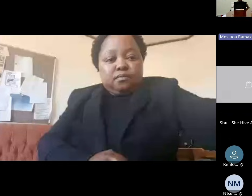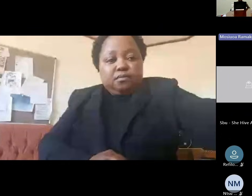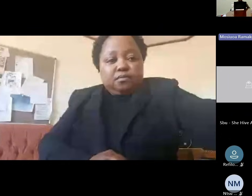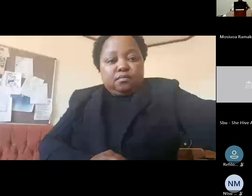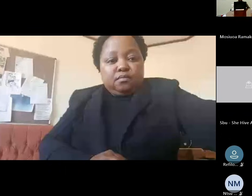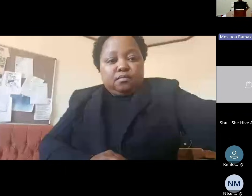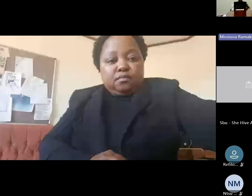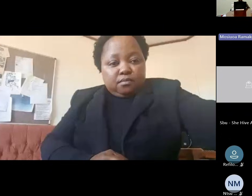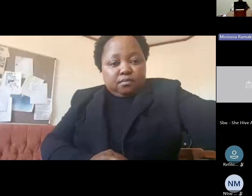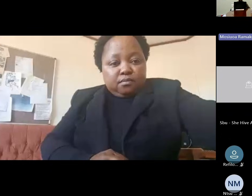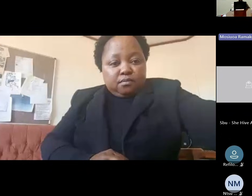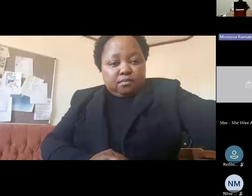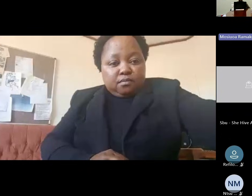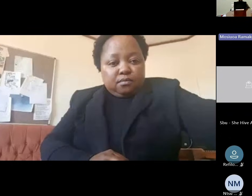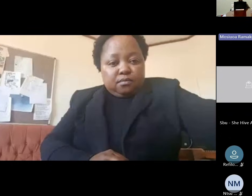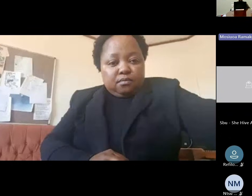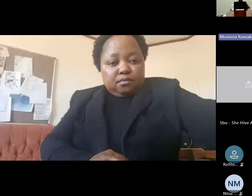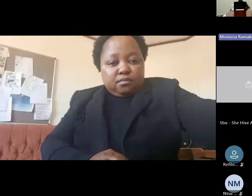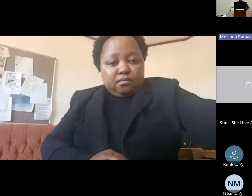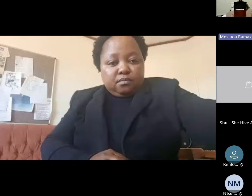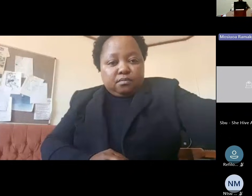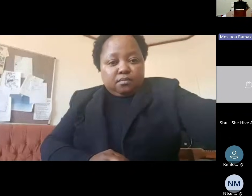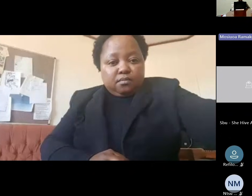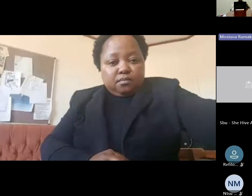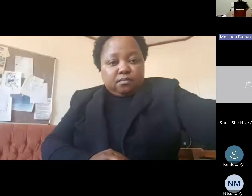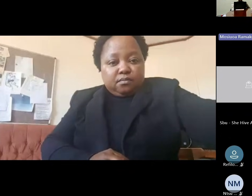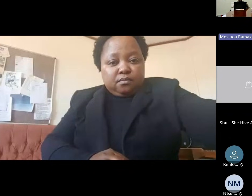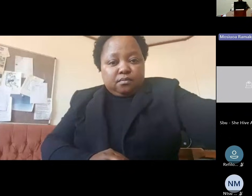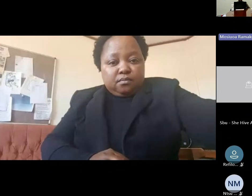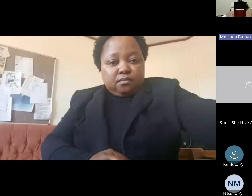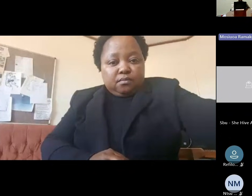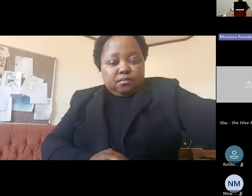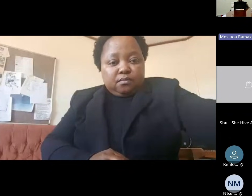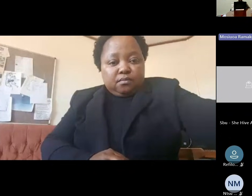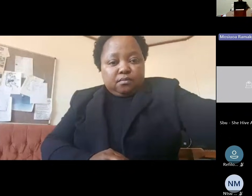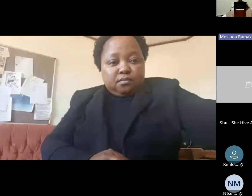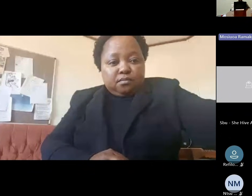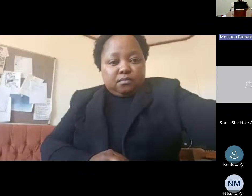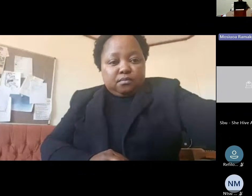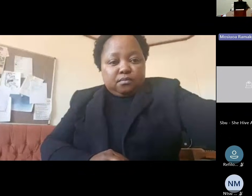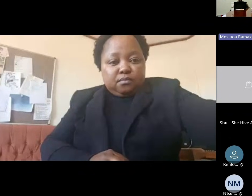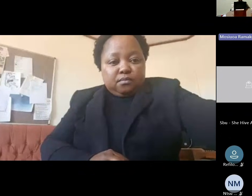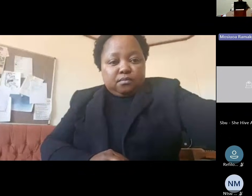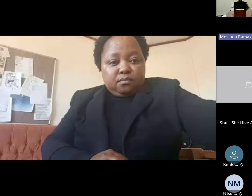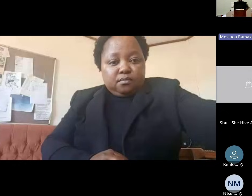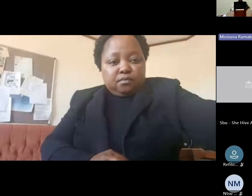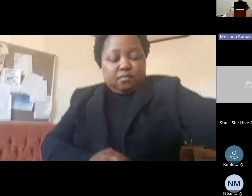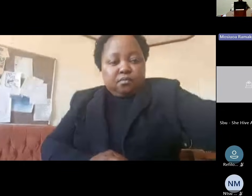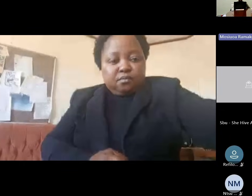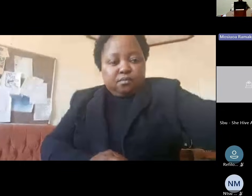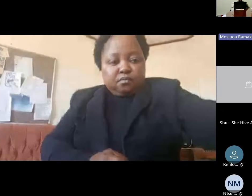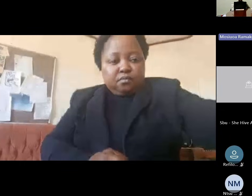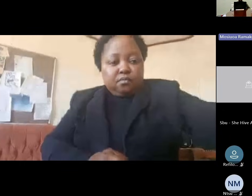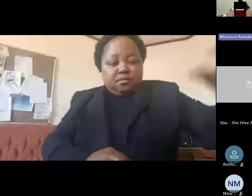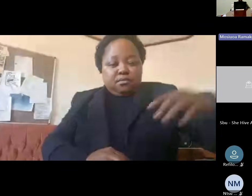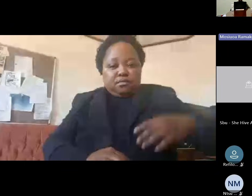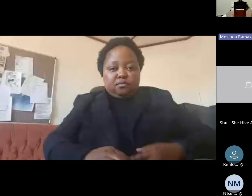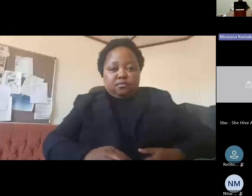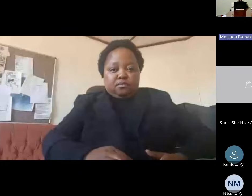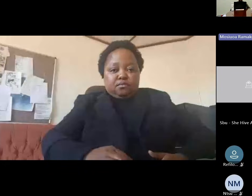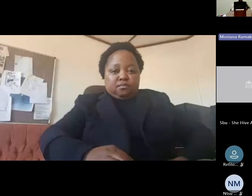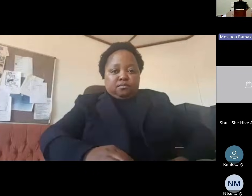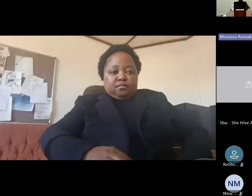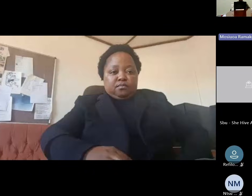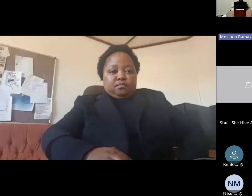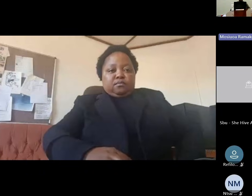raised. But while you are trying to shape your thoughts, I would just